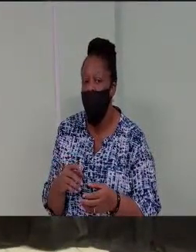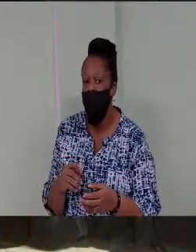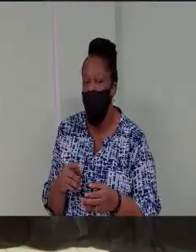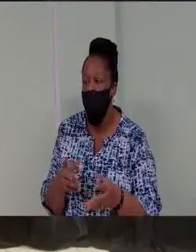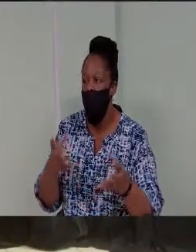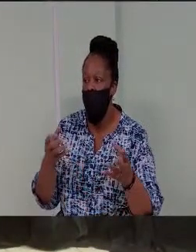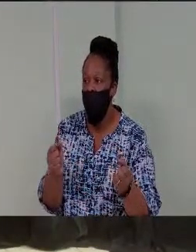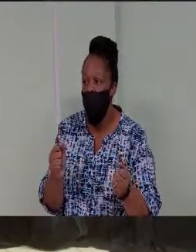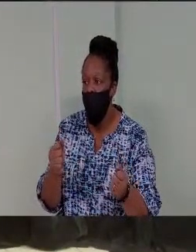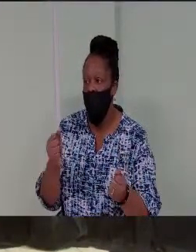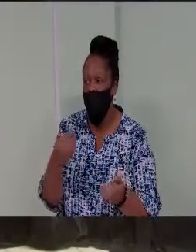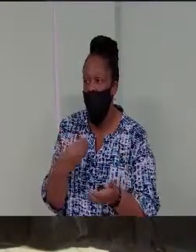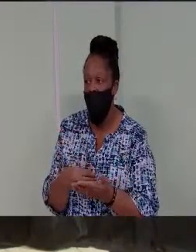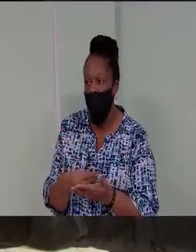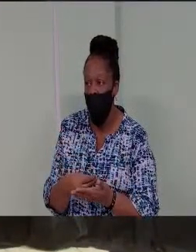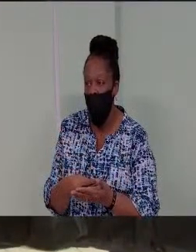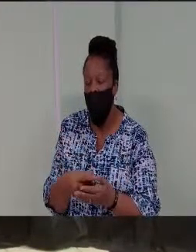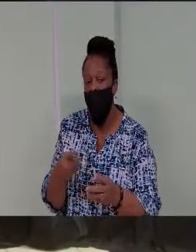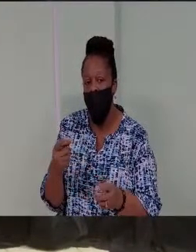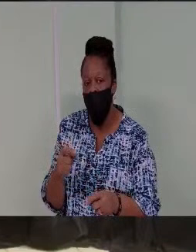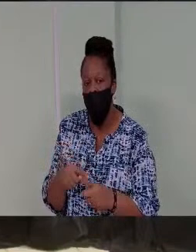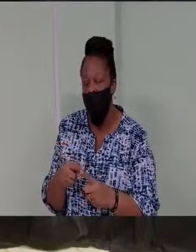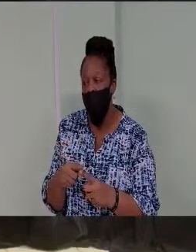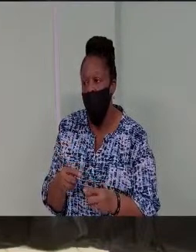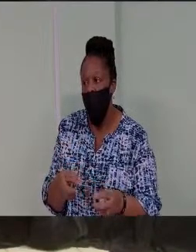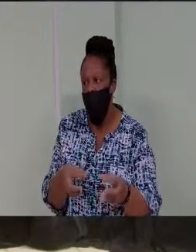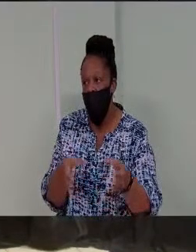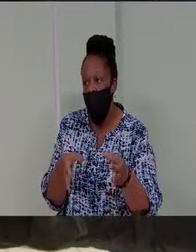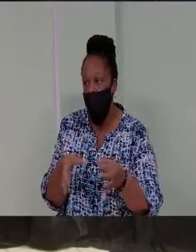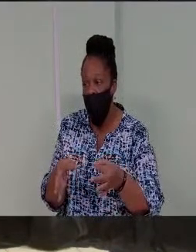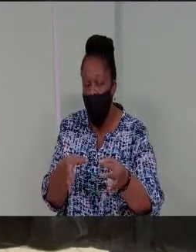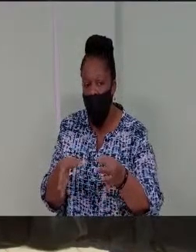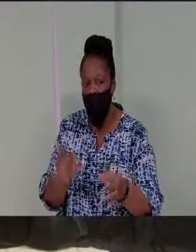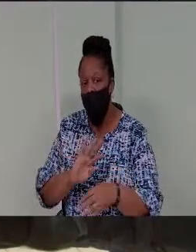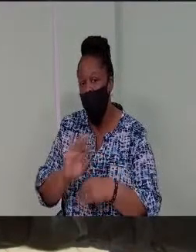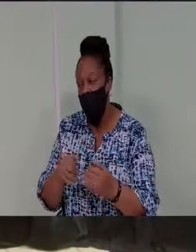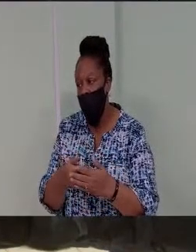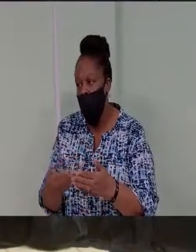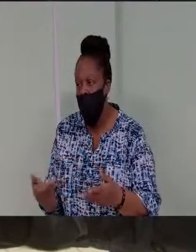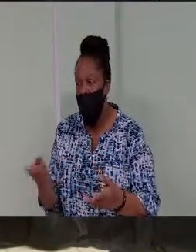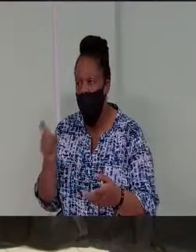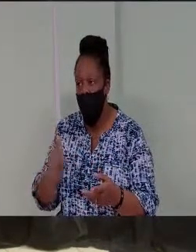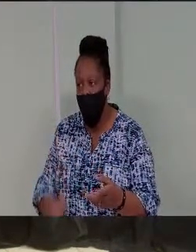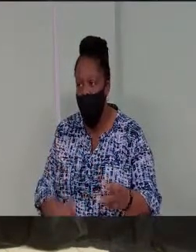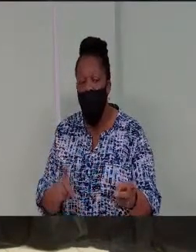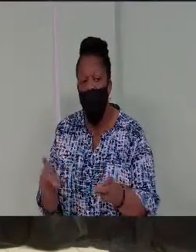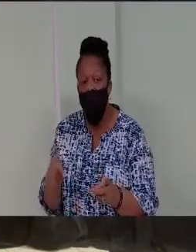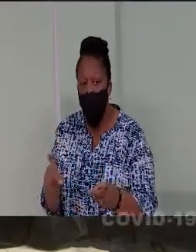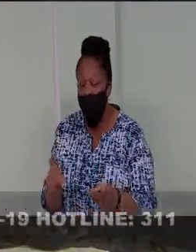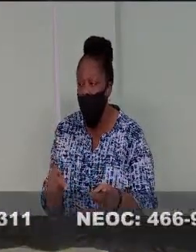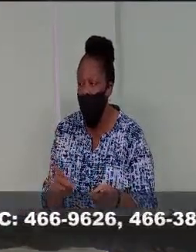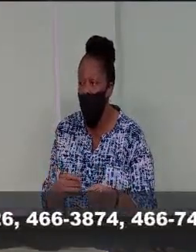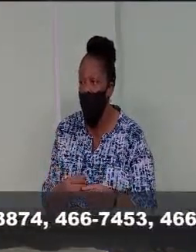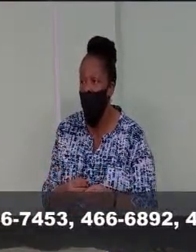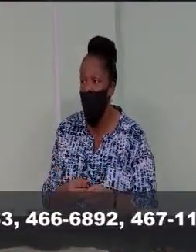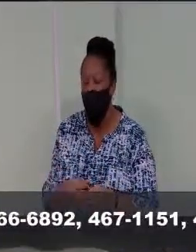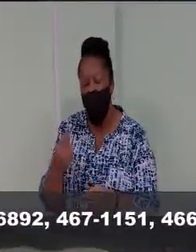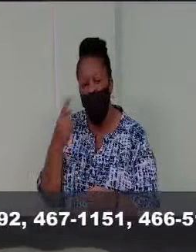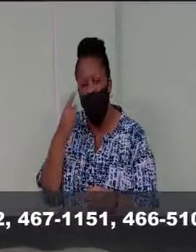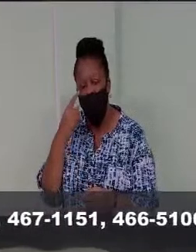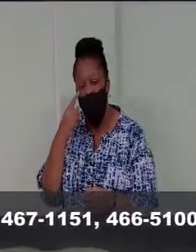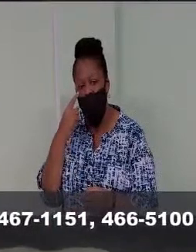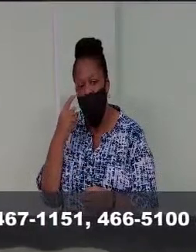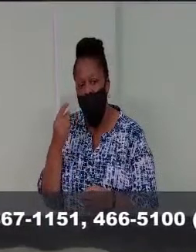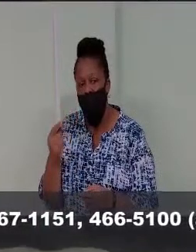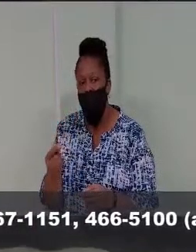that will help us in executing our necessary operations. We also looked at